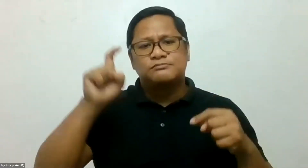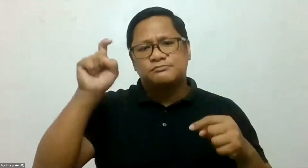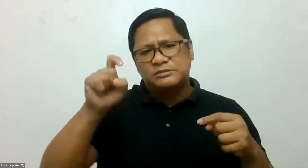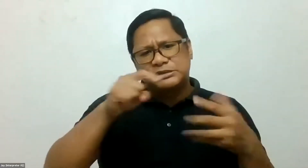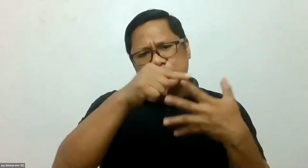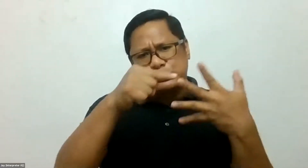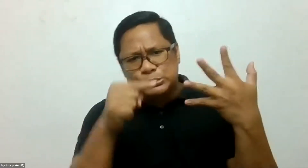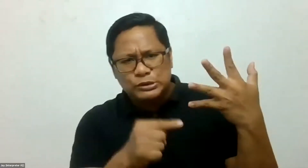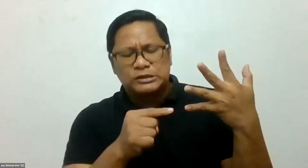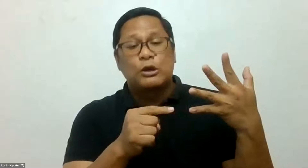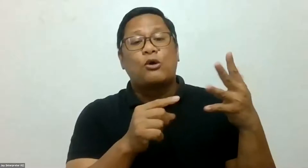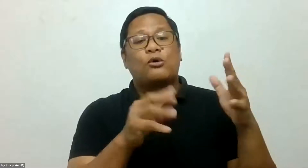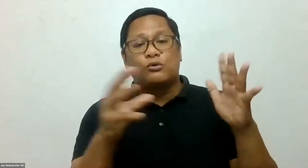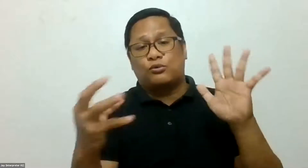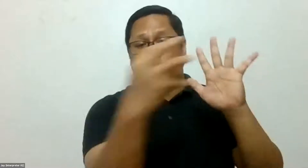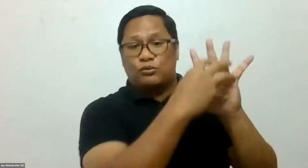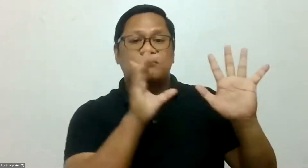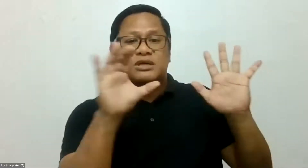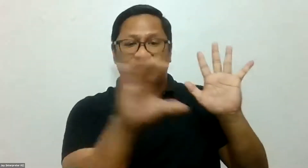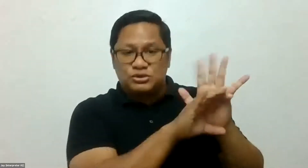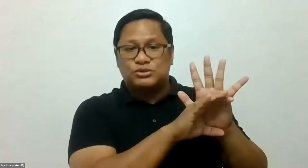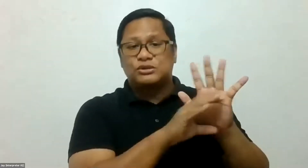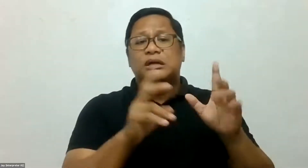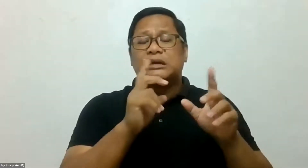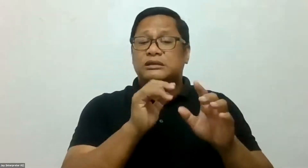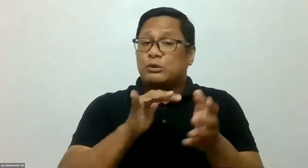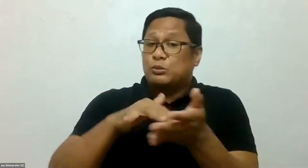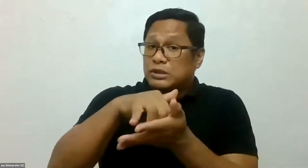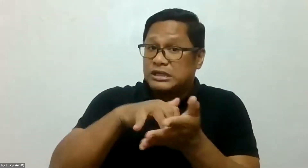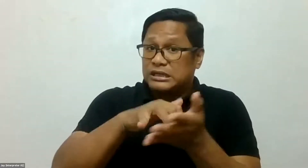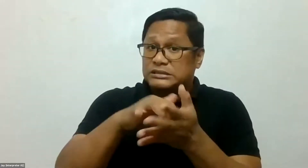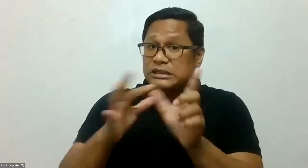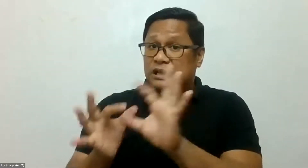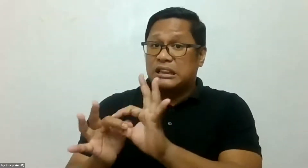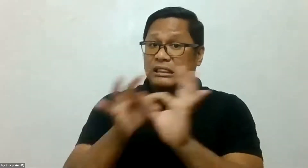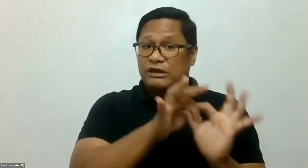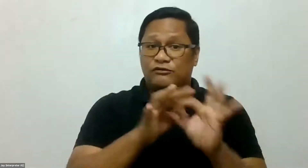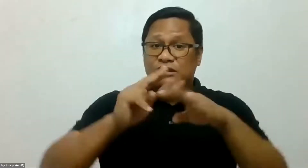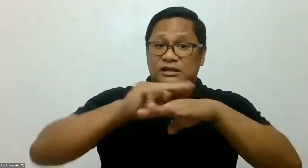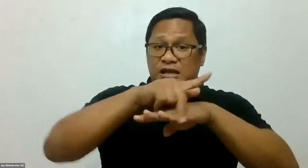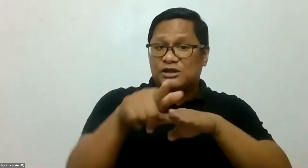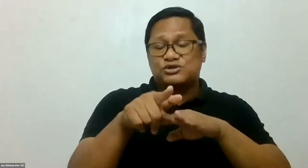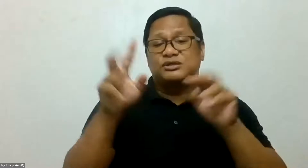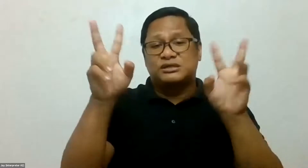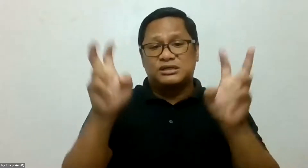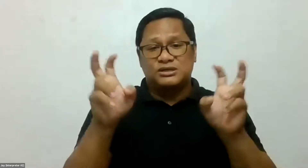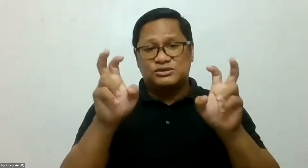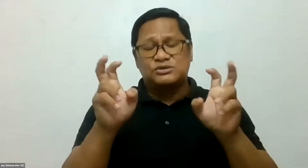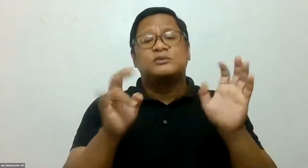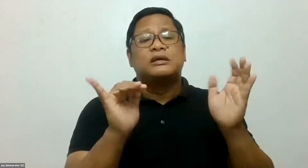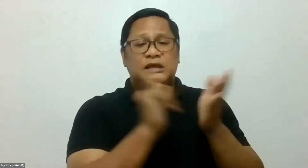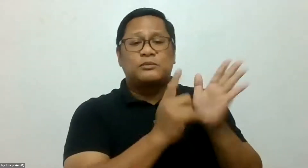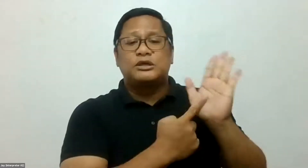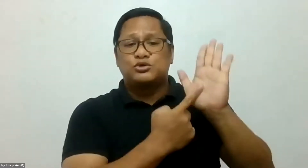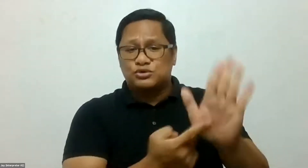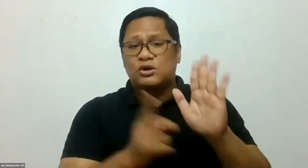into the picture. The weakest link of any national issue will determine the outcome of